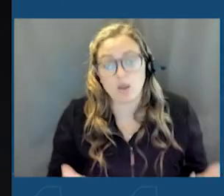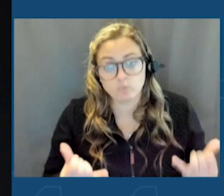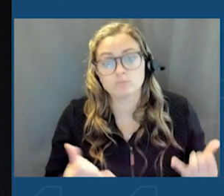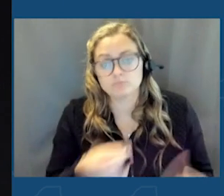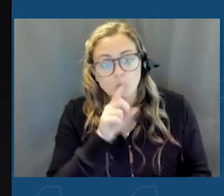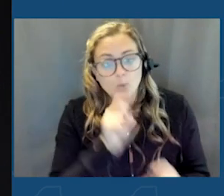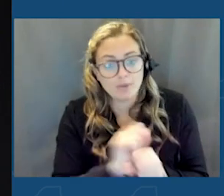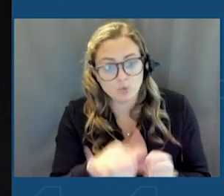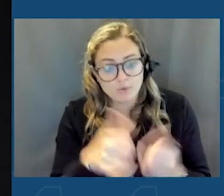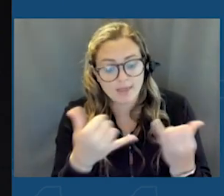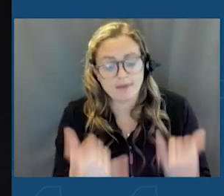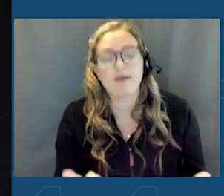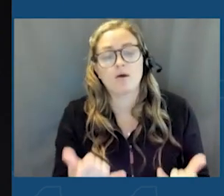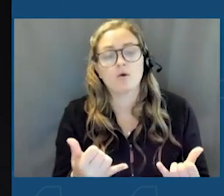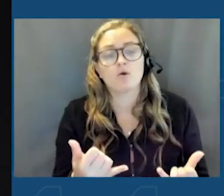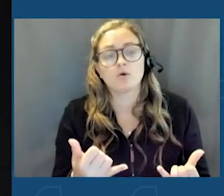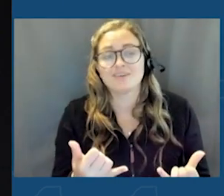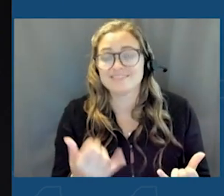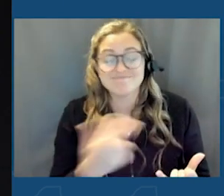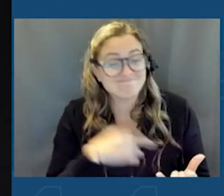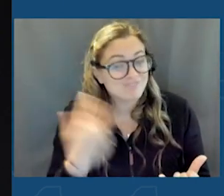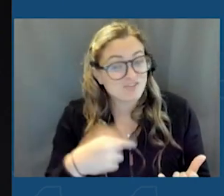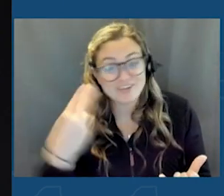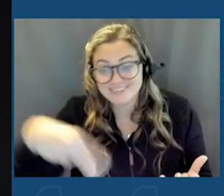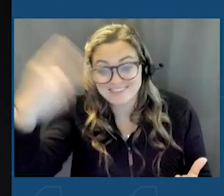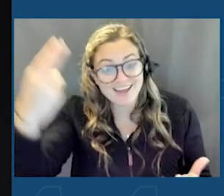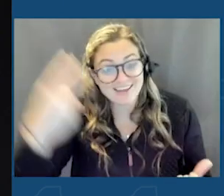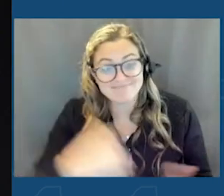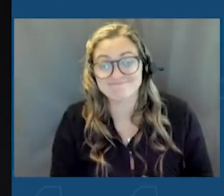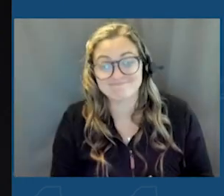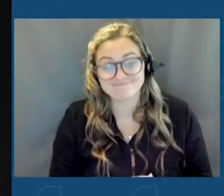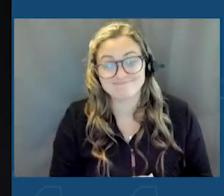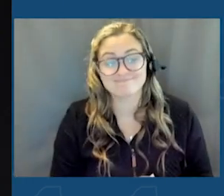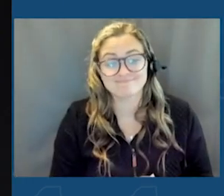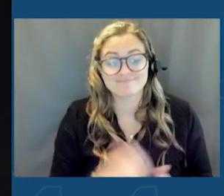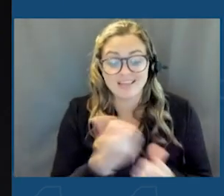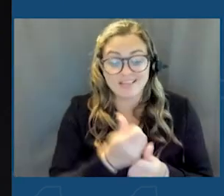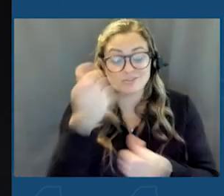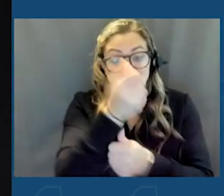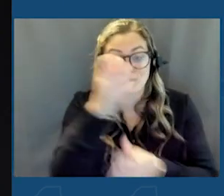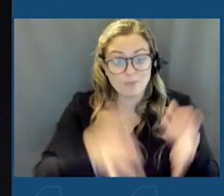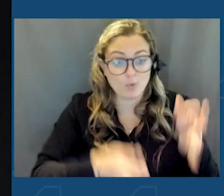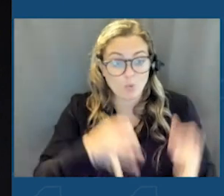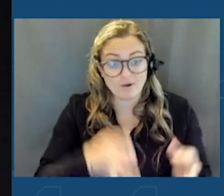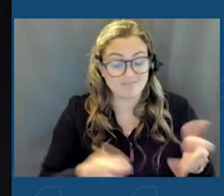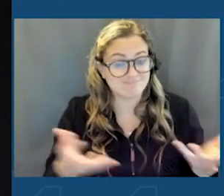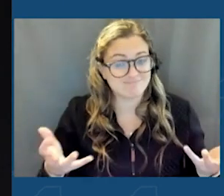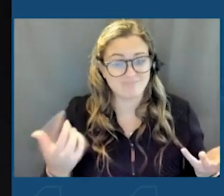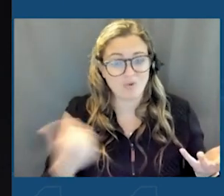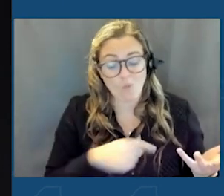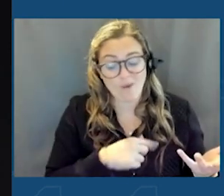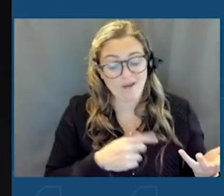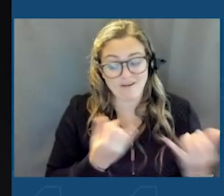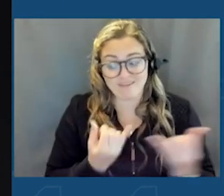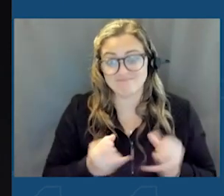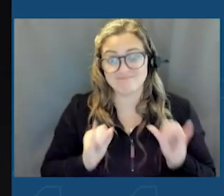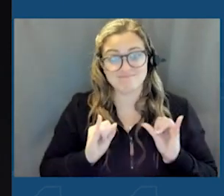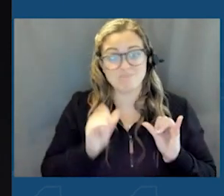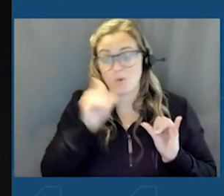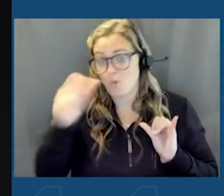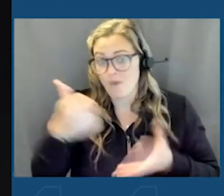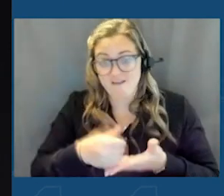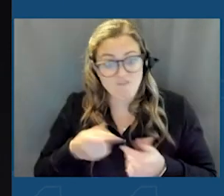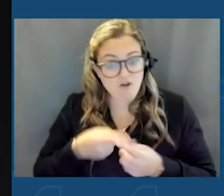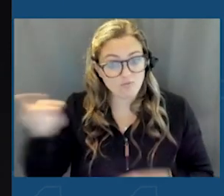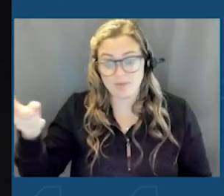doing. So the stakes could not be higher. Again, I mentioned the Supreme Court that says to me, we're on our own. We're on our own. Here in the state of New